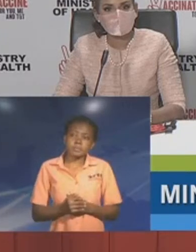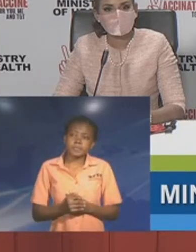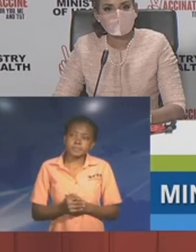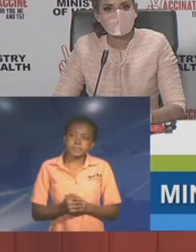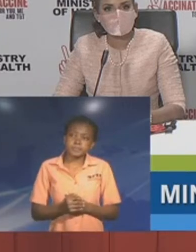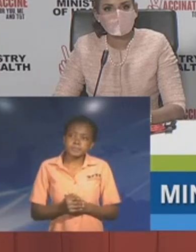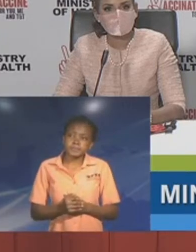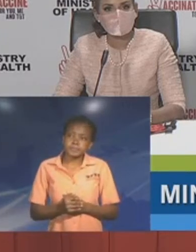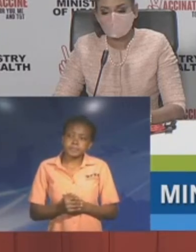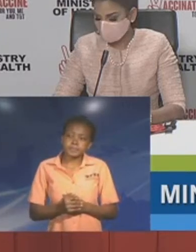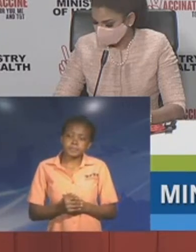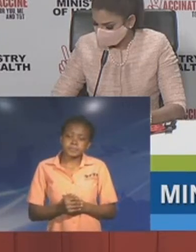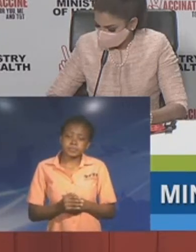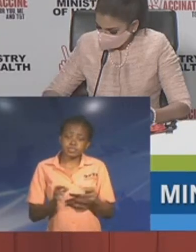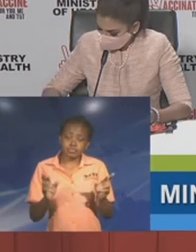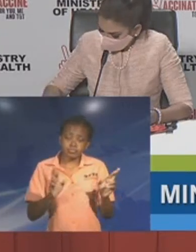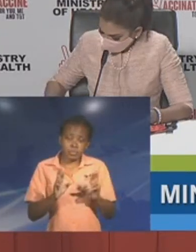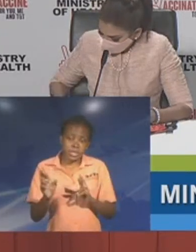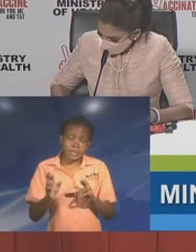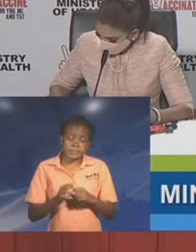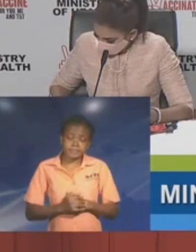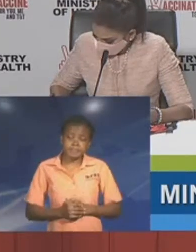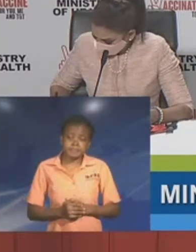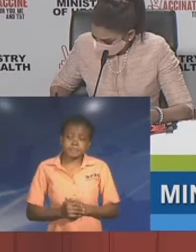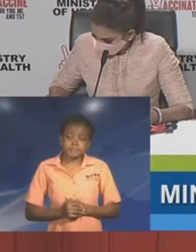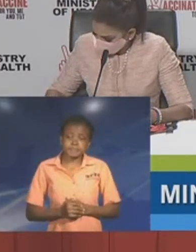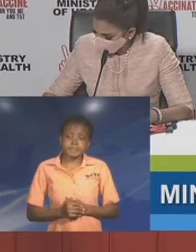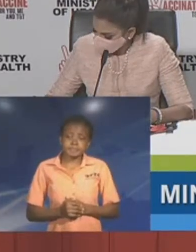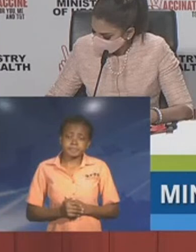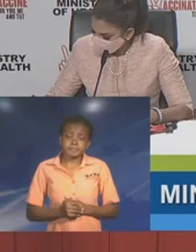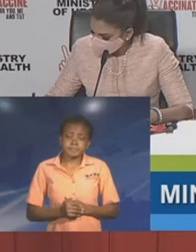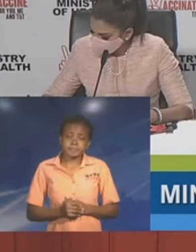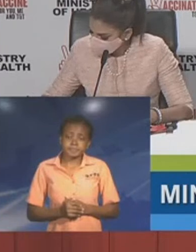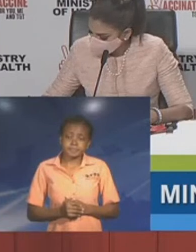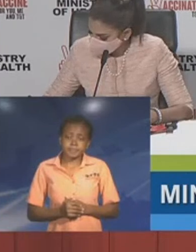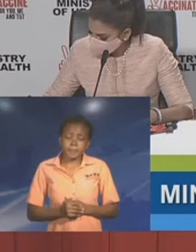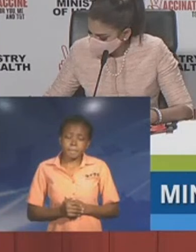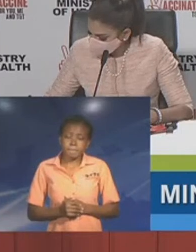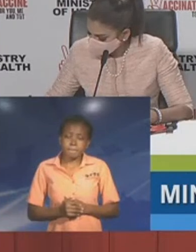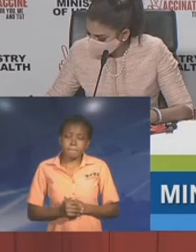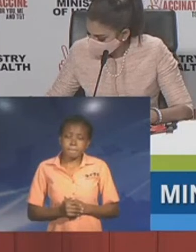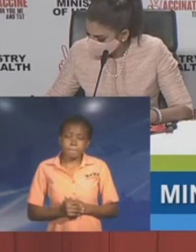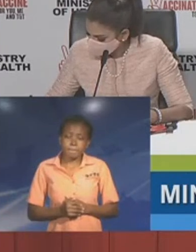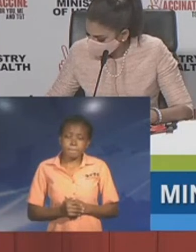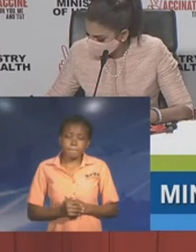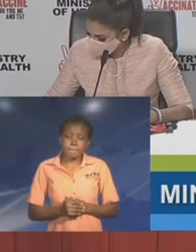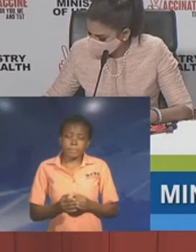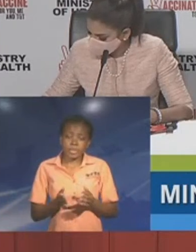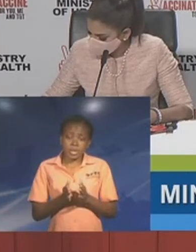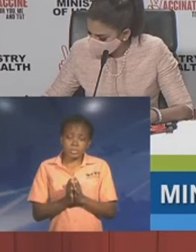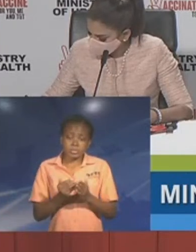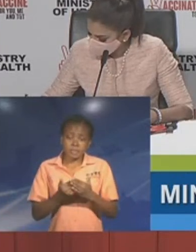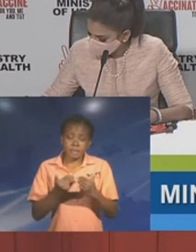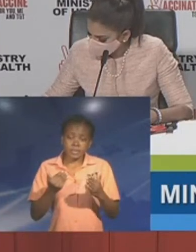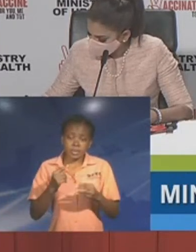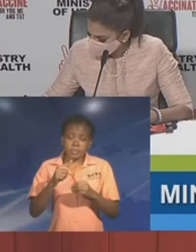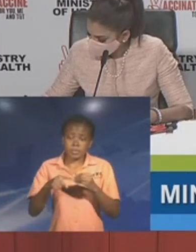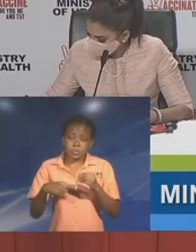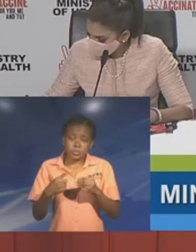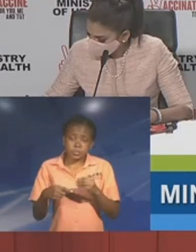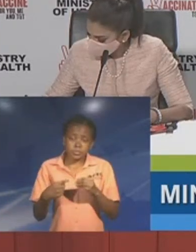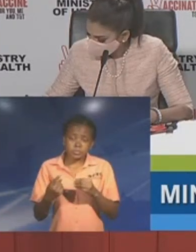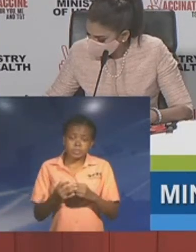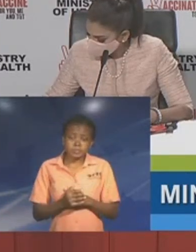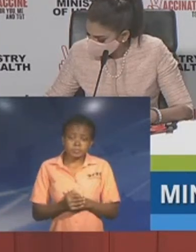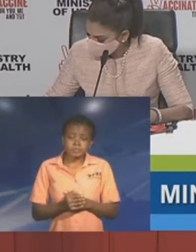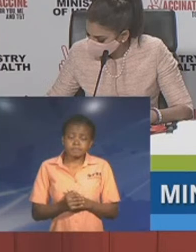Are you ready? So I just want to follow up on my question that I asked earlier, right, about the prevalence of,